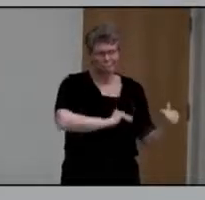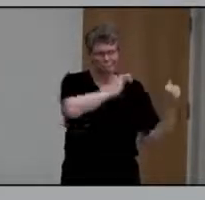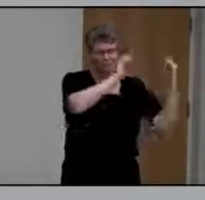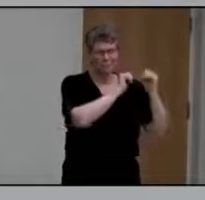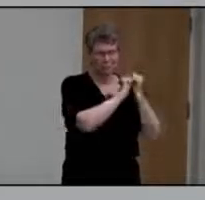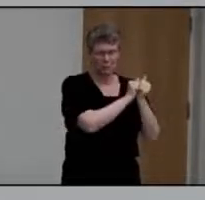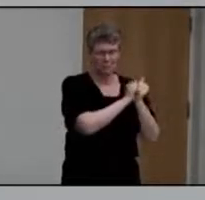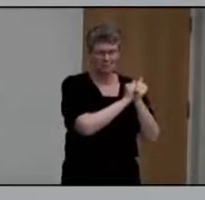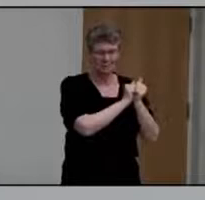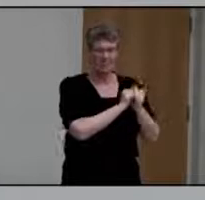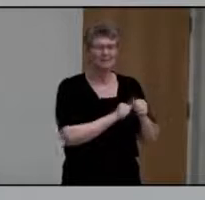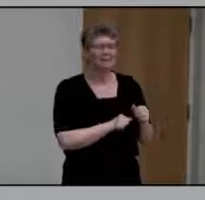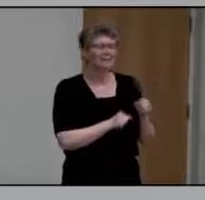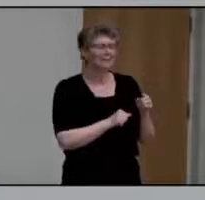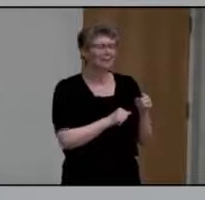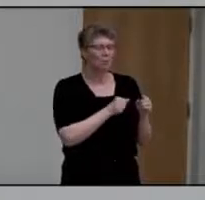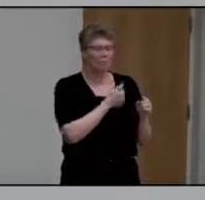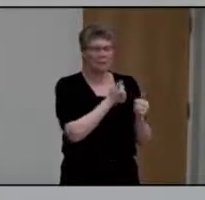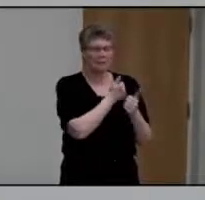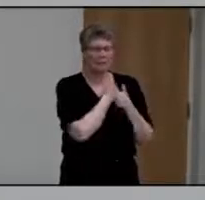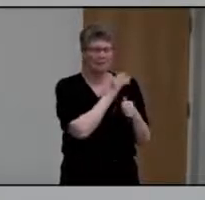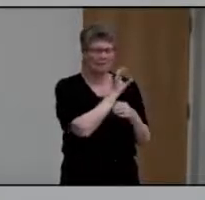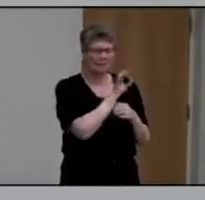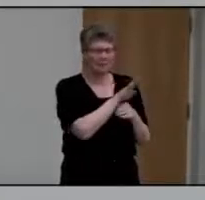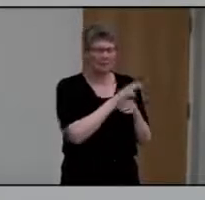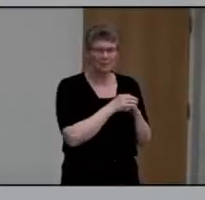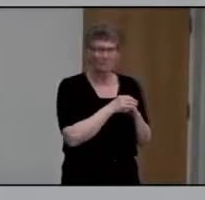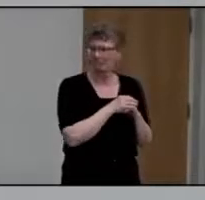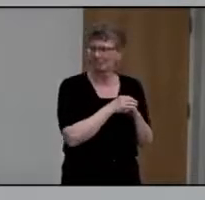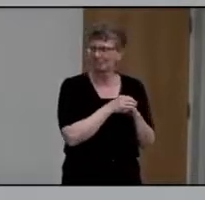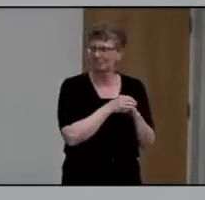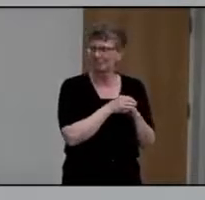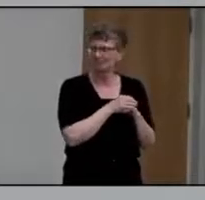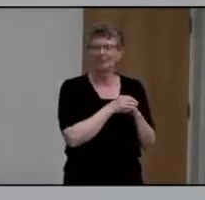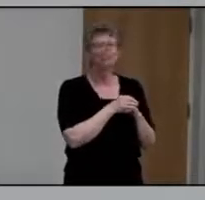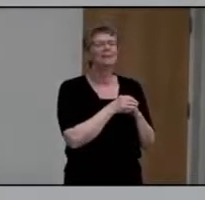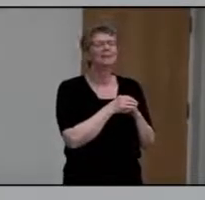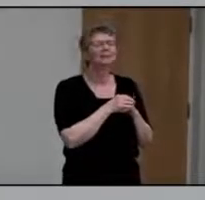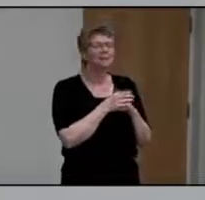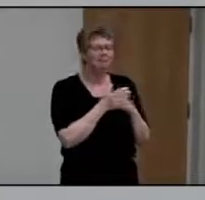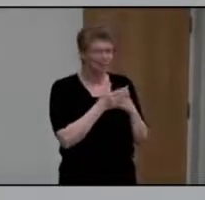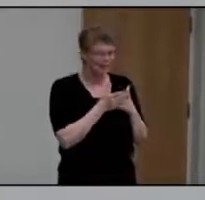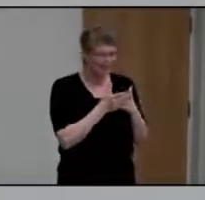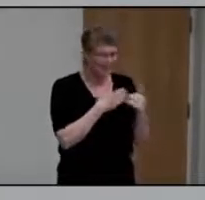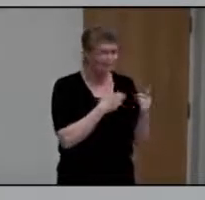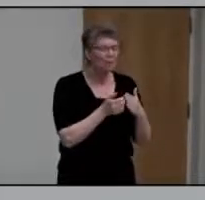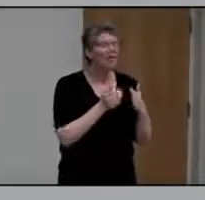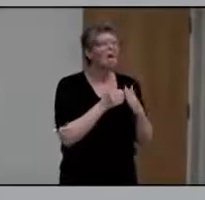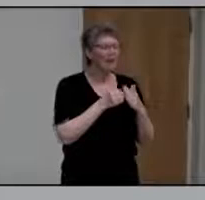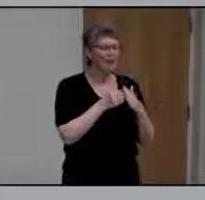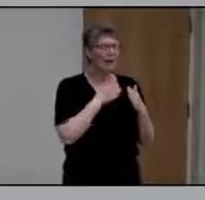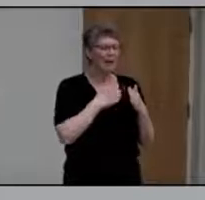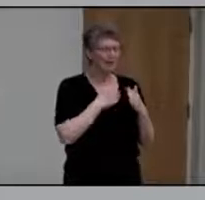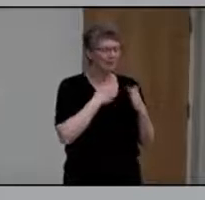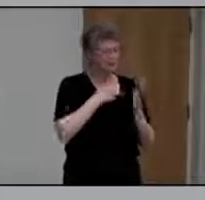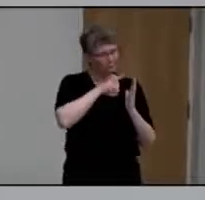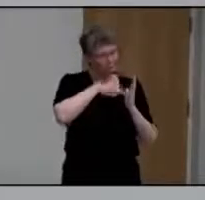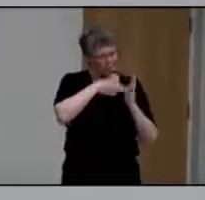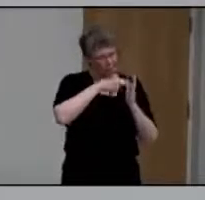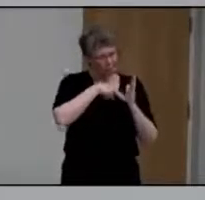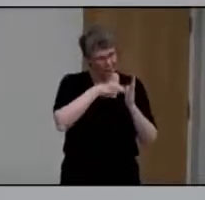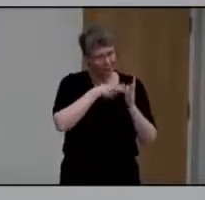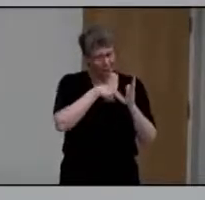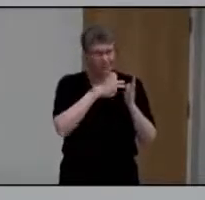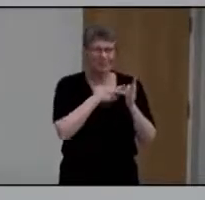out, I don't know, a couple of months after that. It was just too much. I knew that I was revealing probably too much, and they had